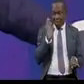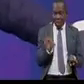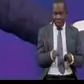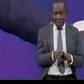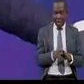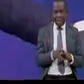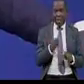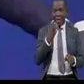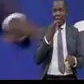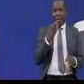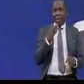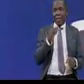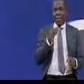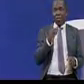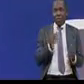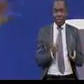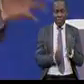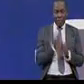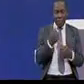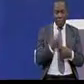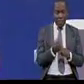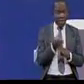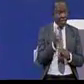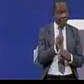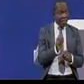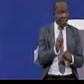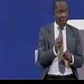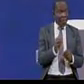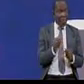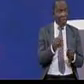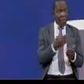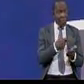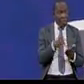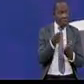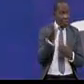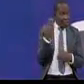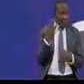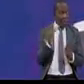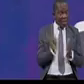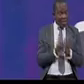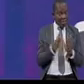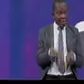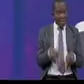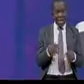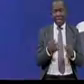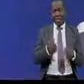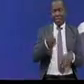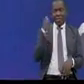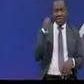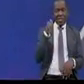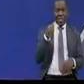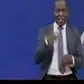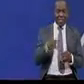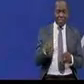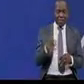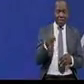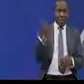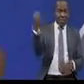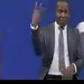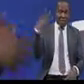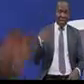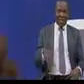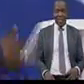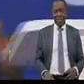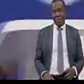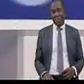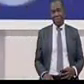sanctified an unholy thing, and he has done despite to the Spirit of grace. And you